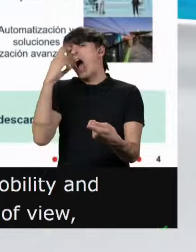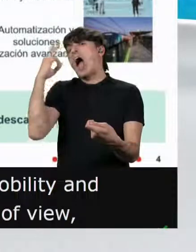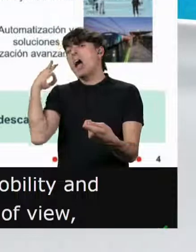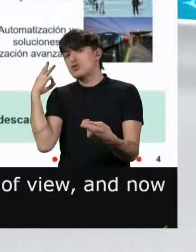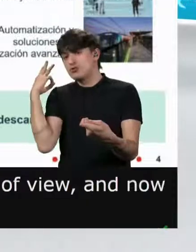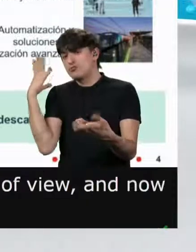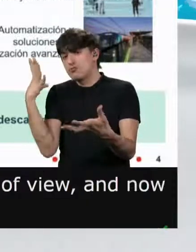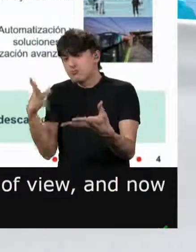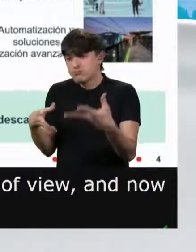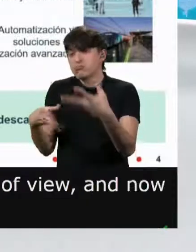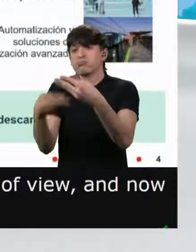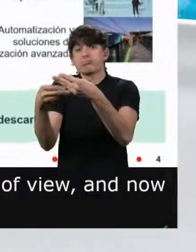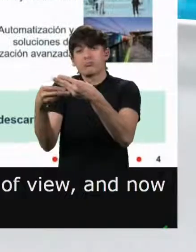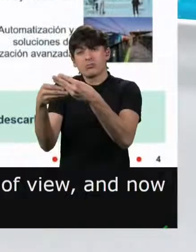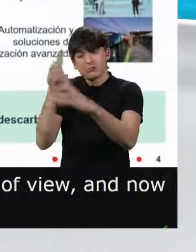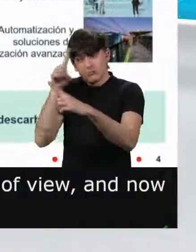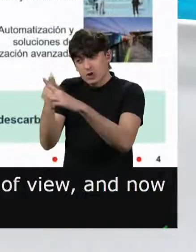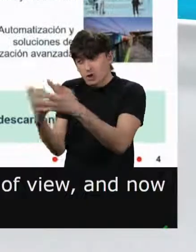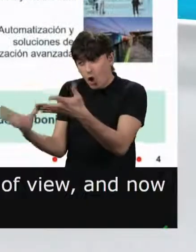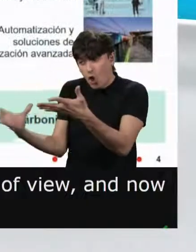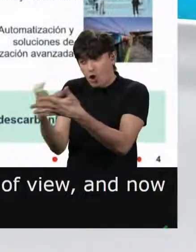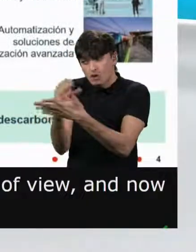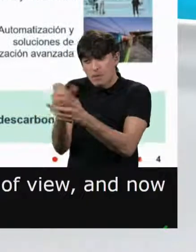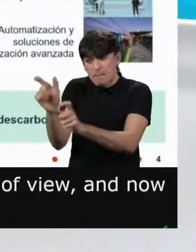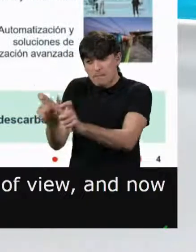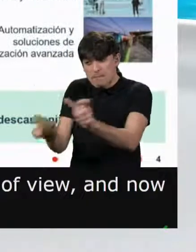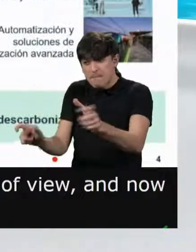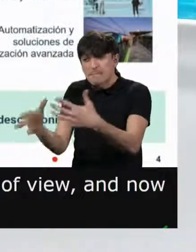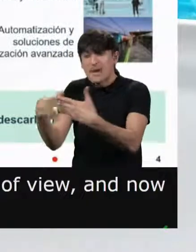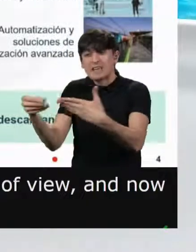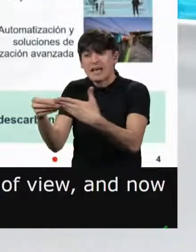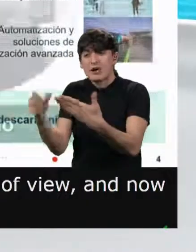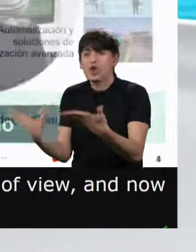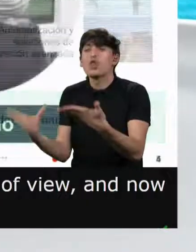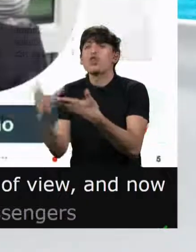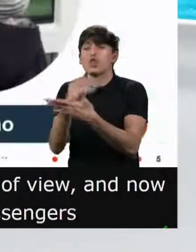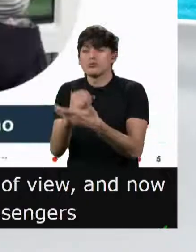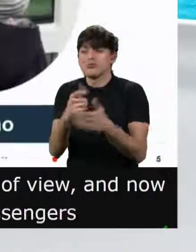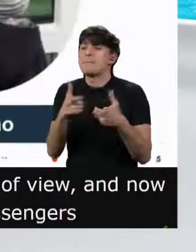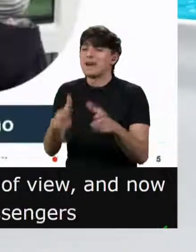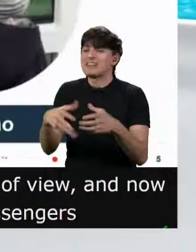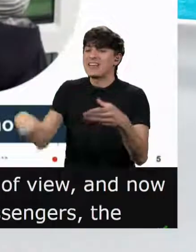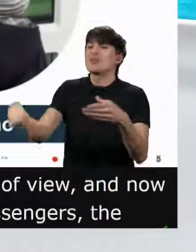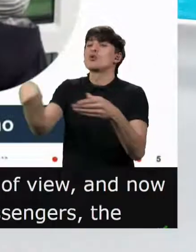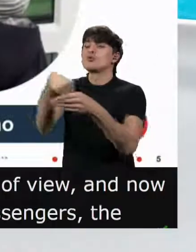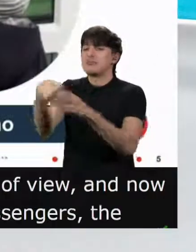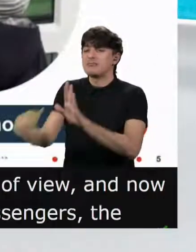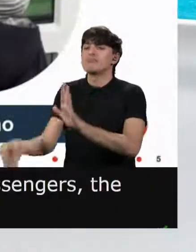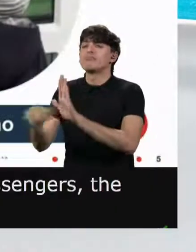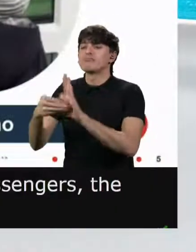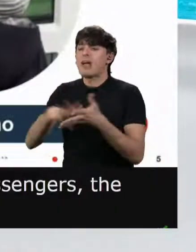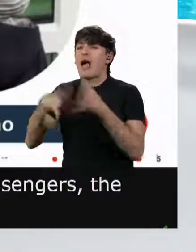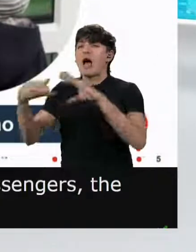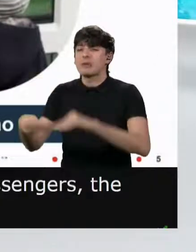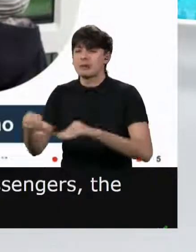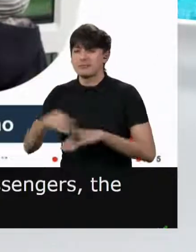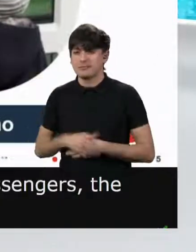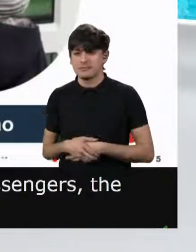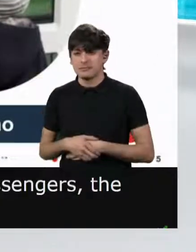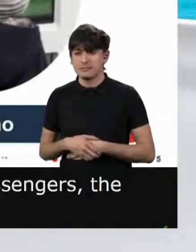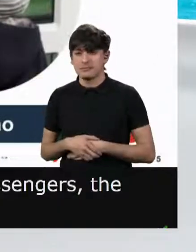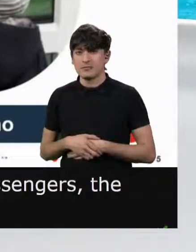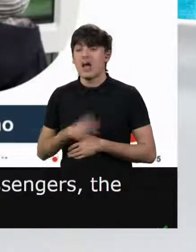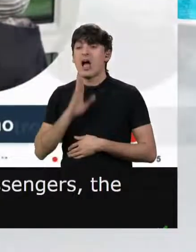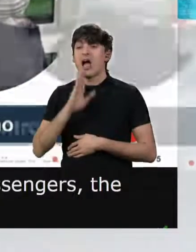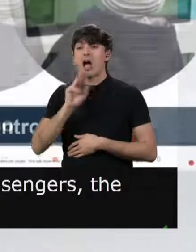years, this is for all passengers, the social part, the inclusive part of our work.